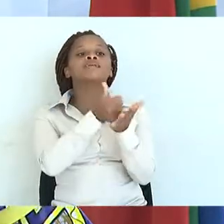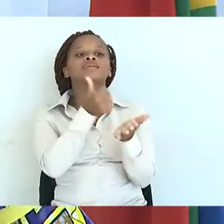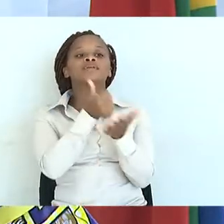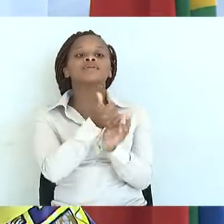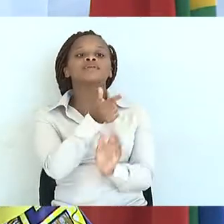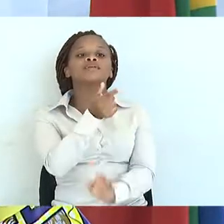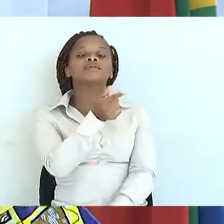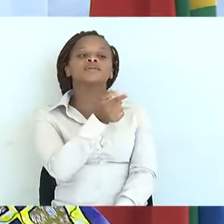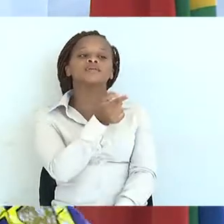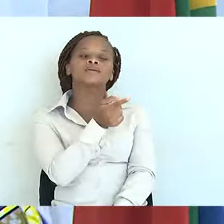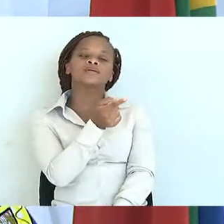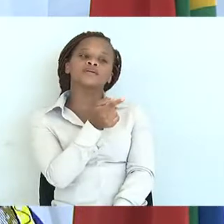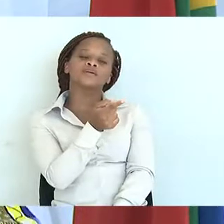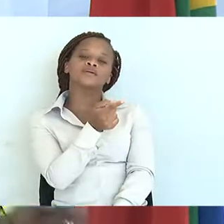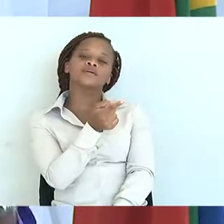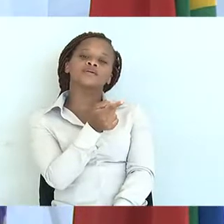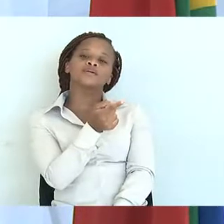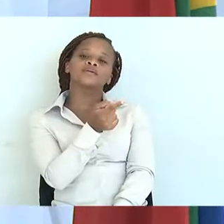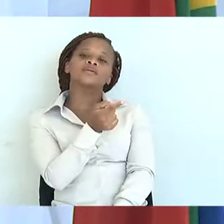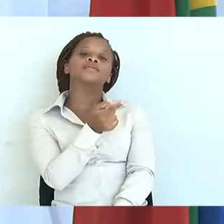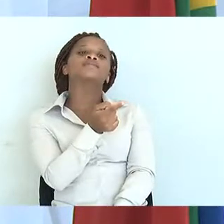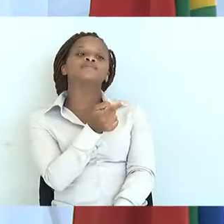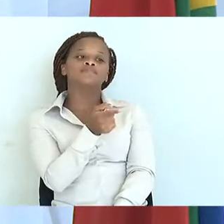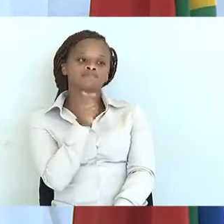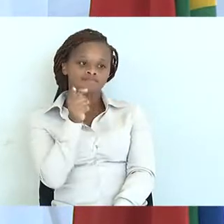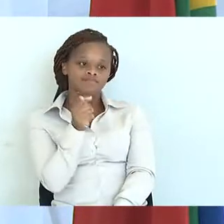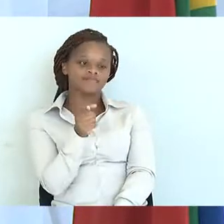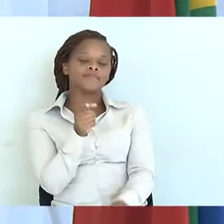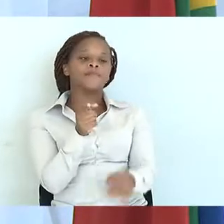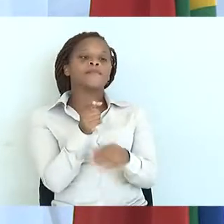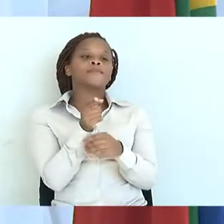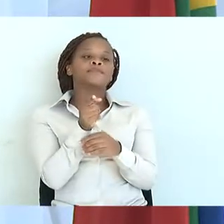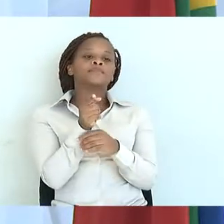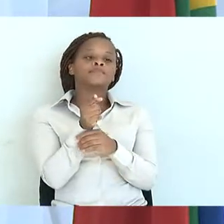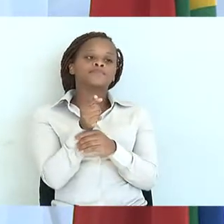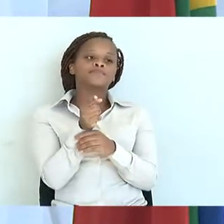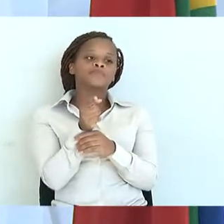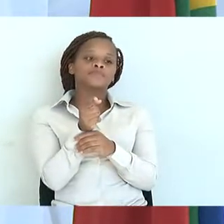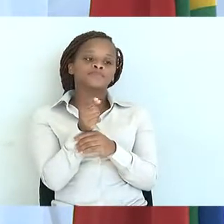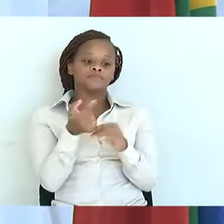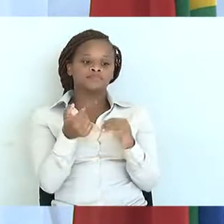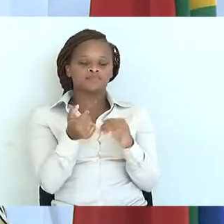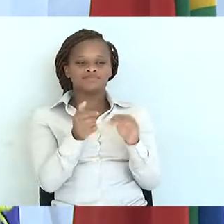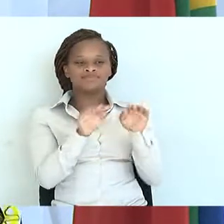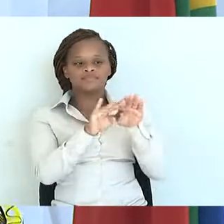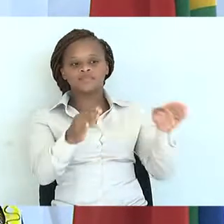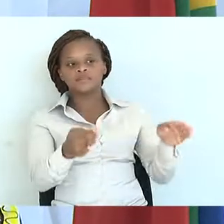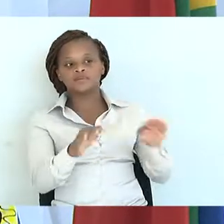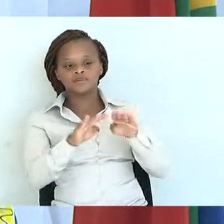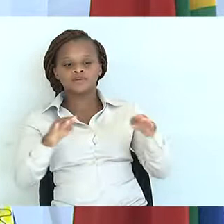ngapha estage, abahlonishwa bahleli ngapha ngezansi,